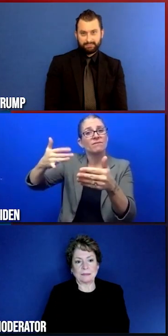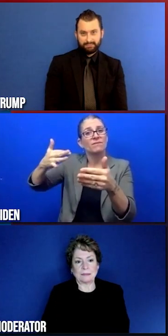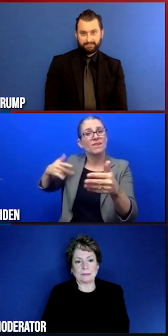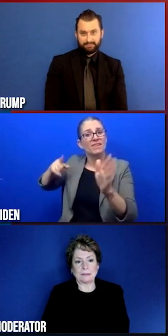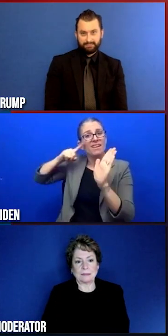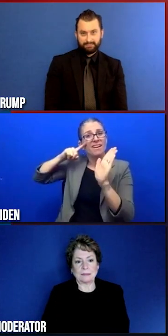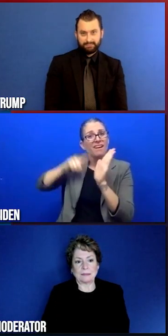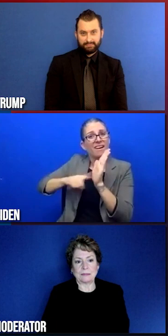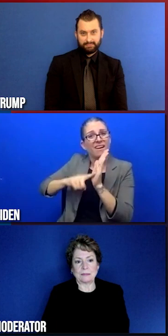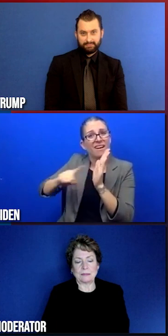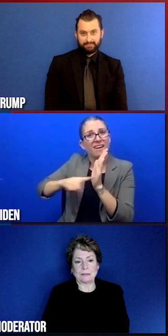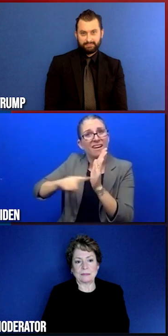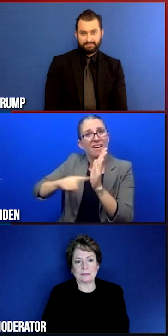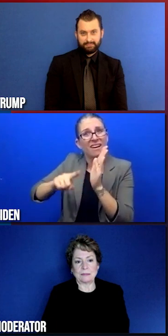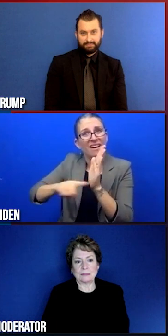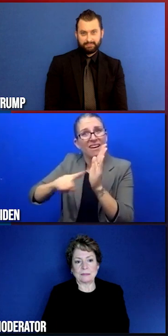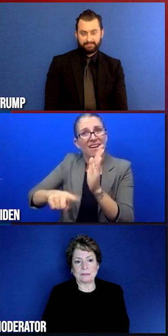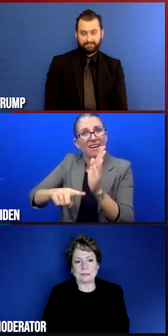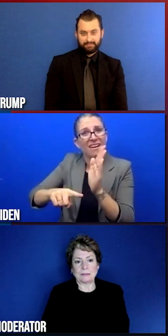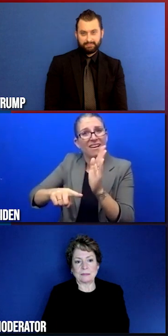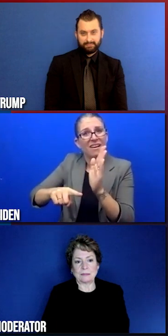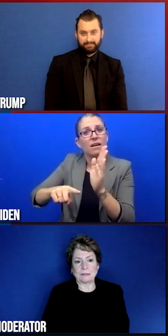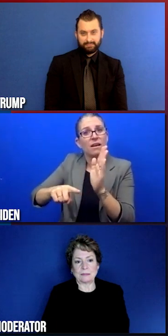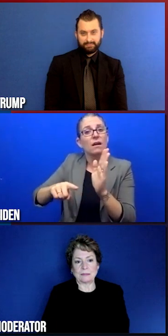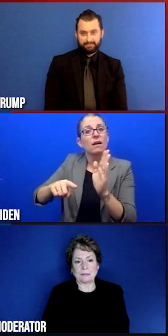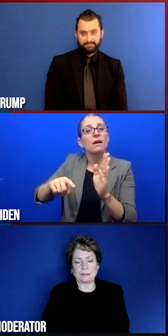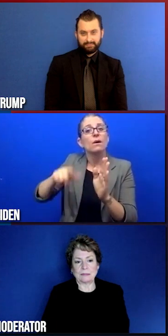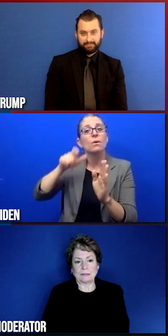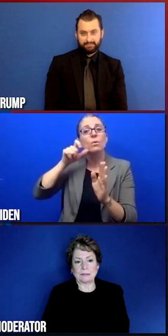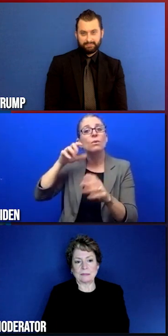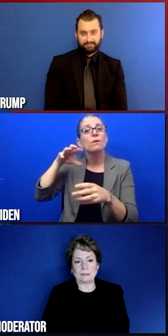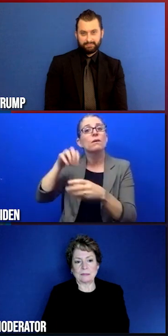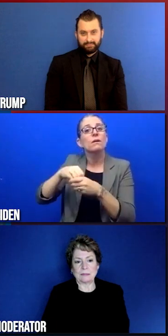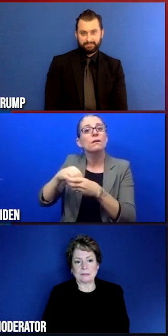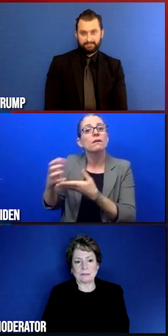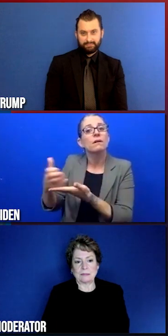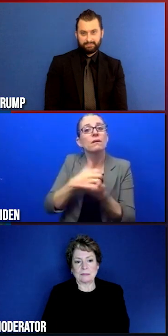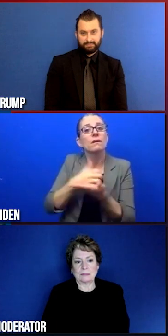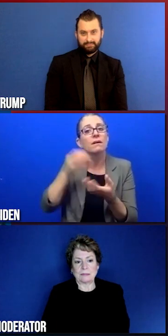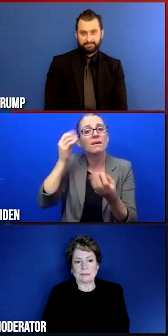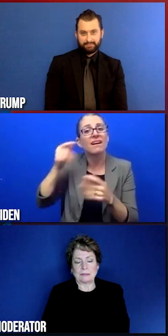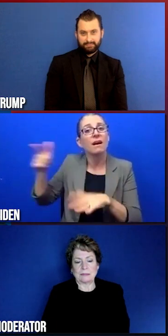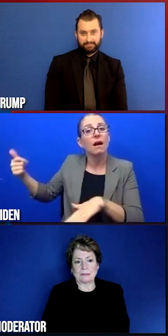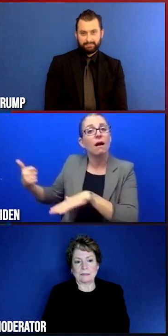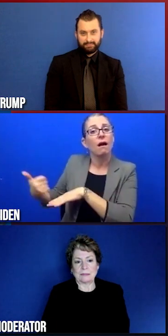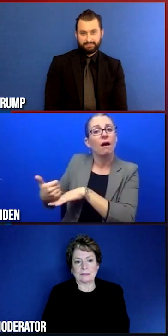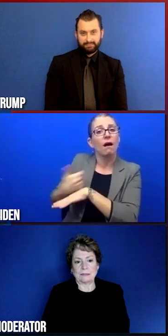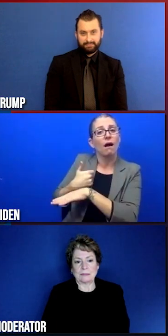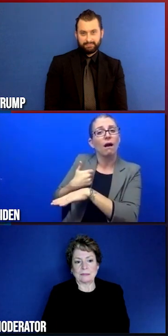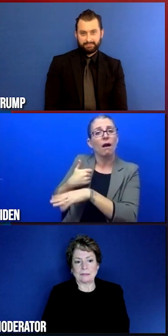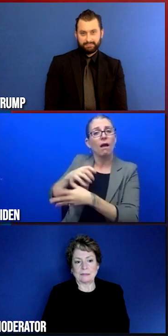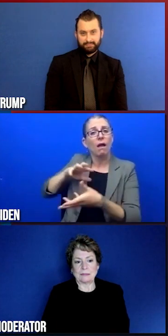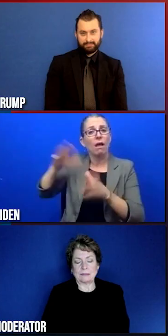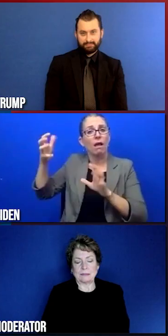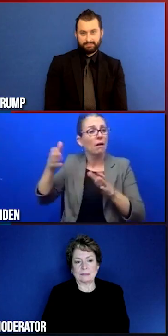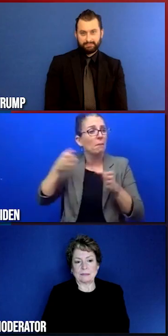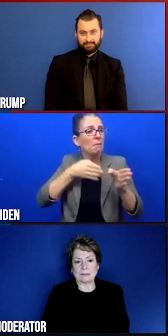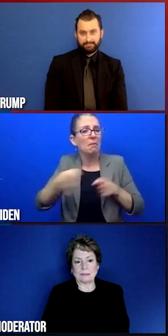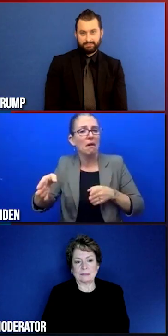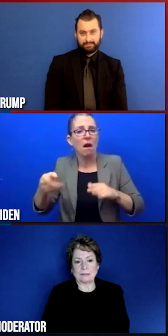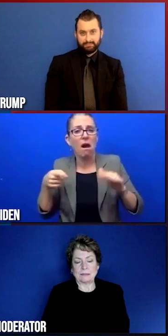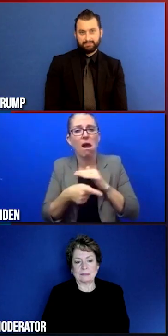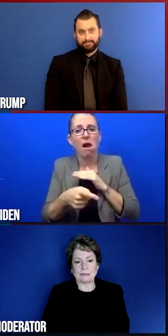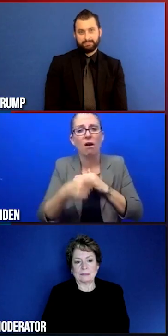me of is a Russian plant. They have said that this has all the 5 former heads of the